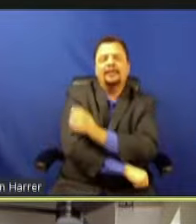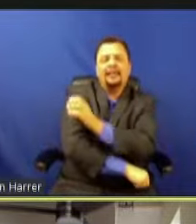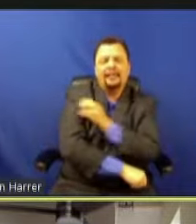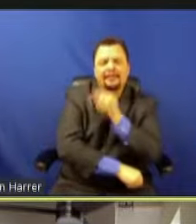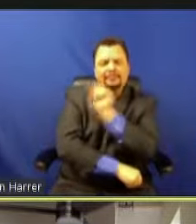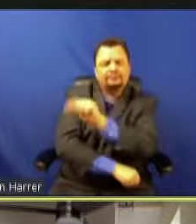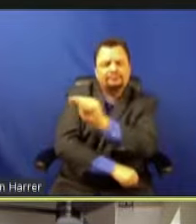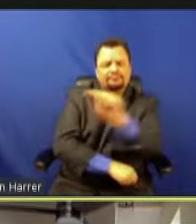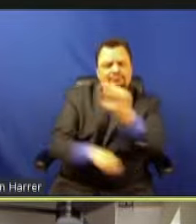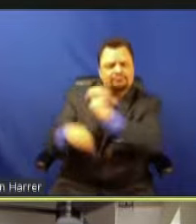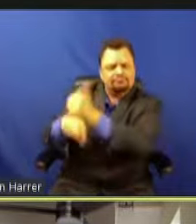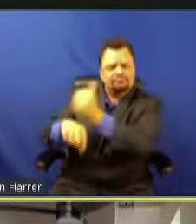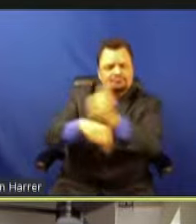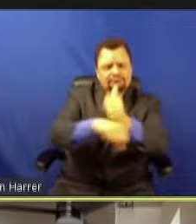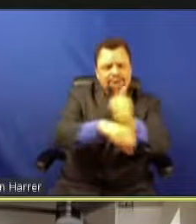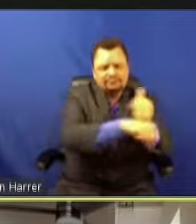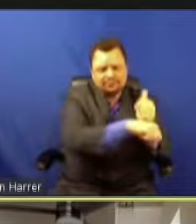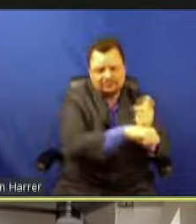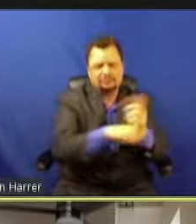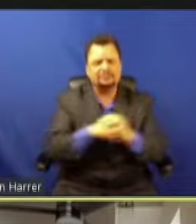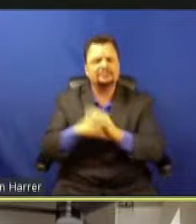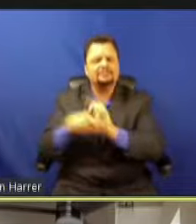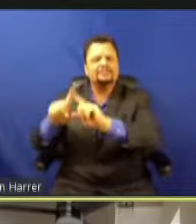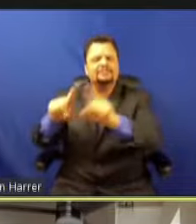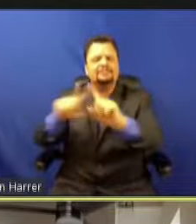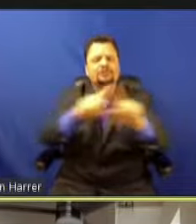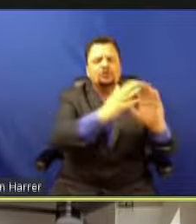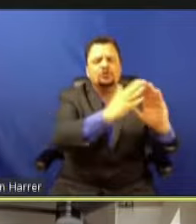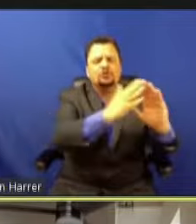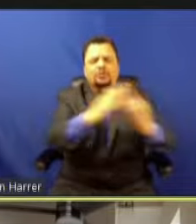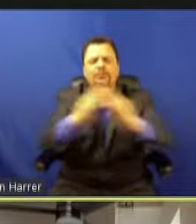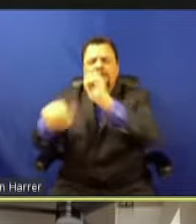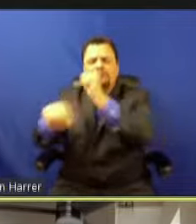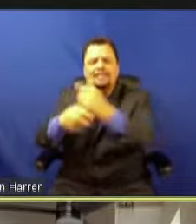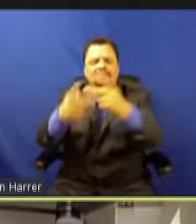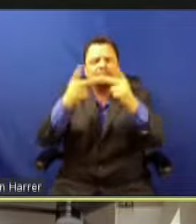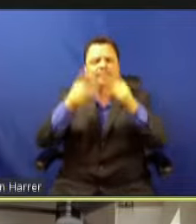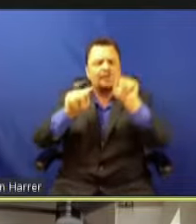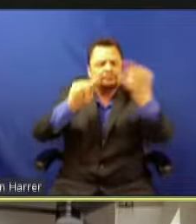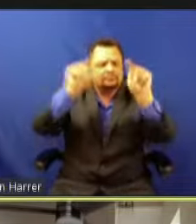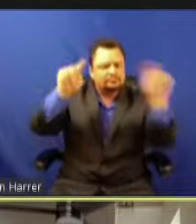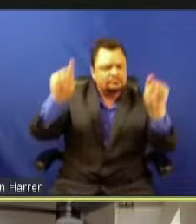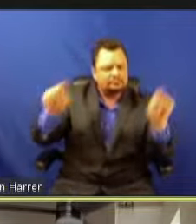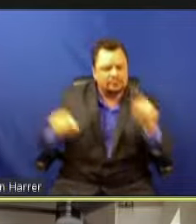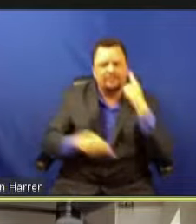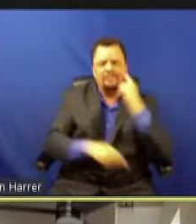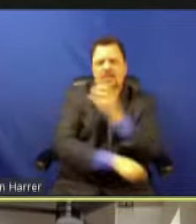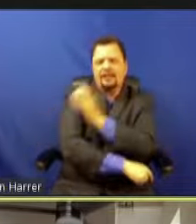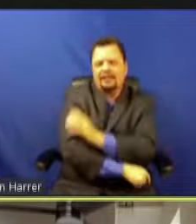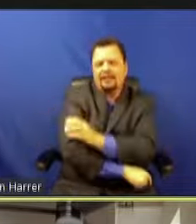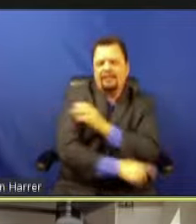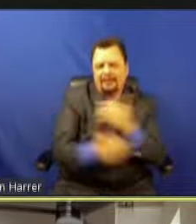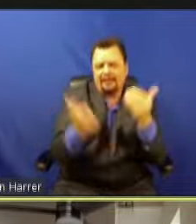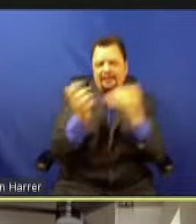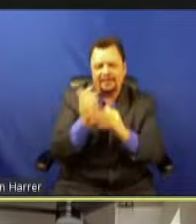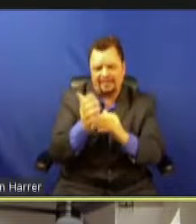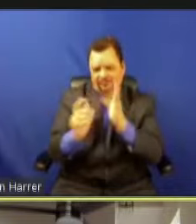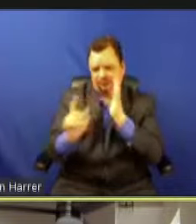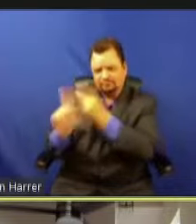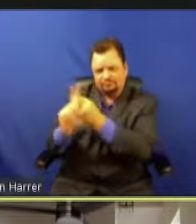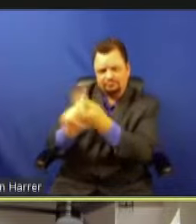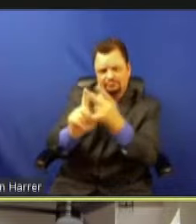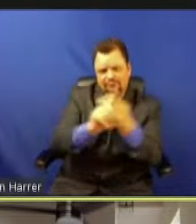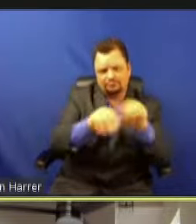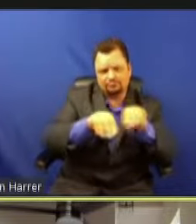community-based organizations who offered second dose vaccine clinics, as well as worksite-based booster clinics for our frontline essential